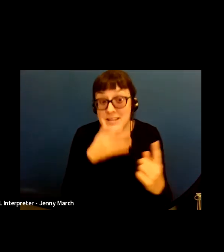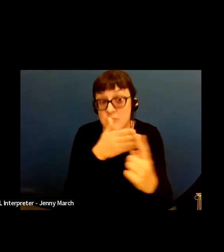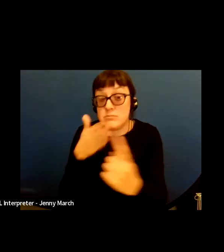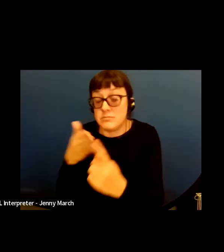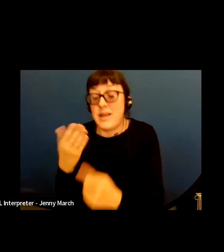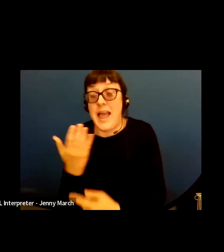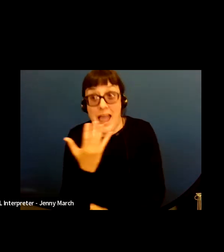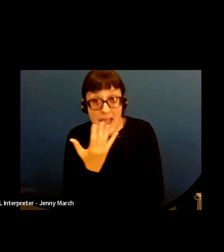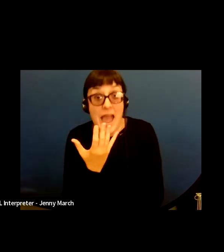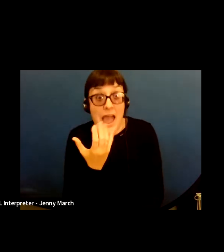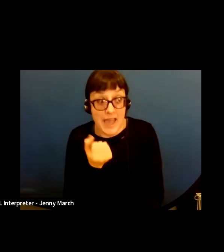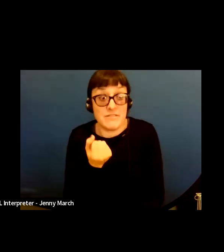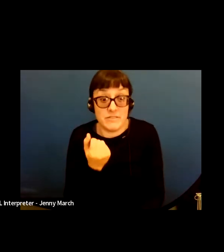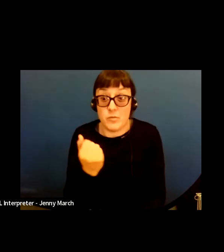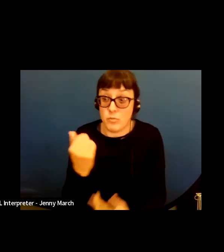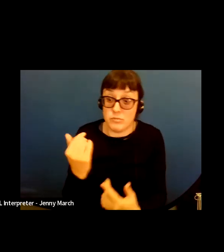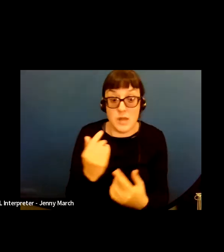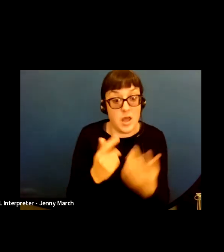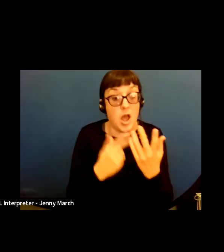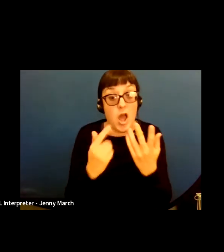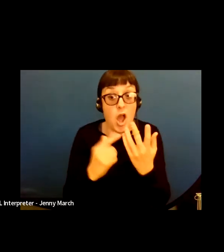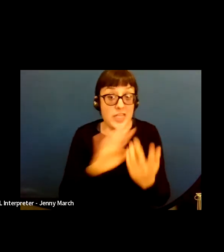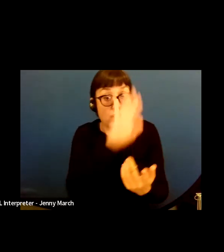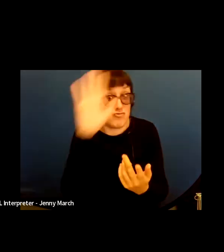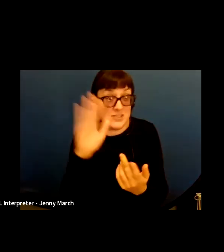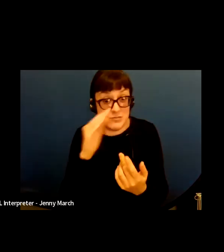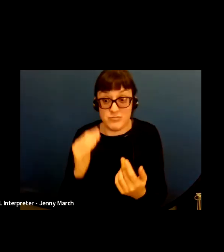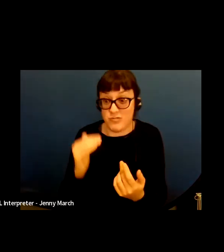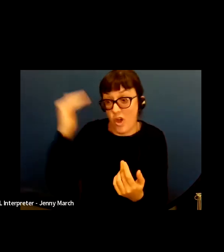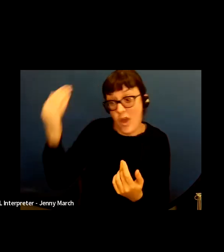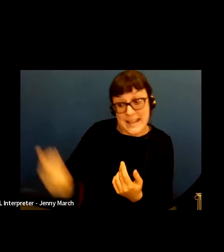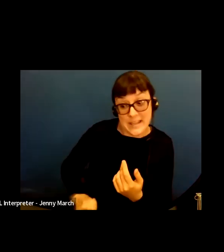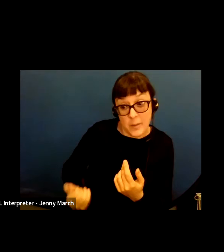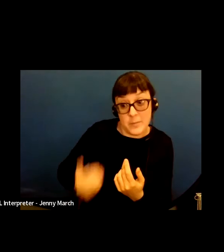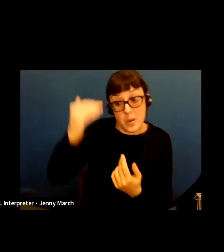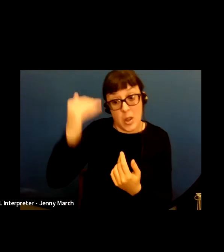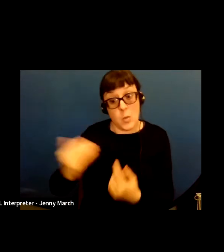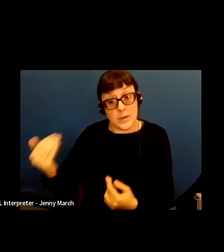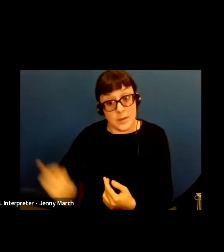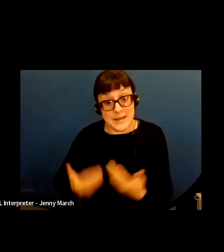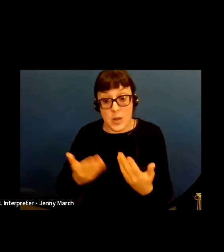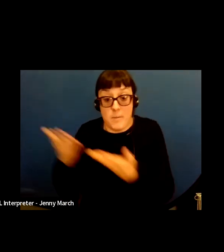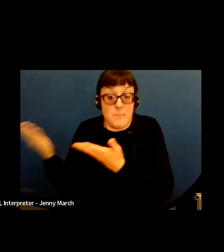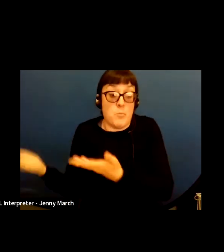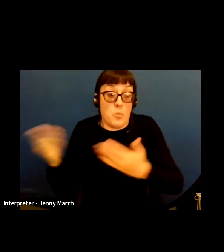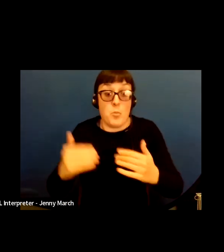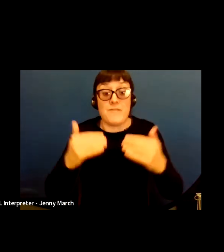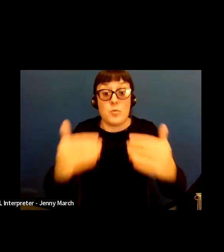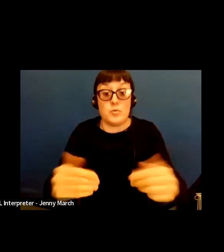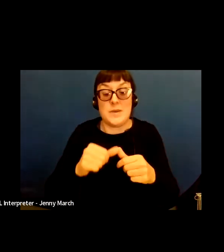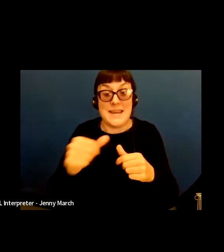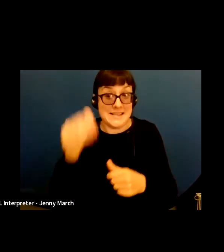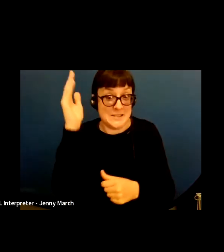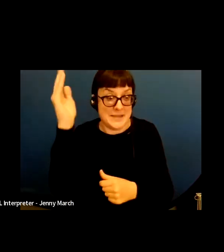applicable in both high income and low income countries as well. But on to our next speaker, because I'm not one, just the